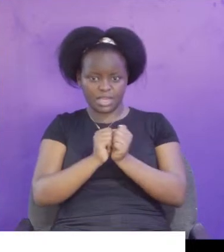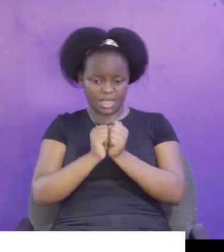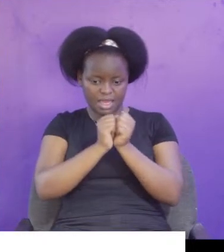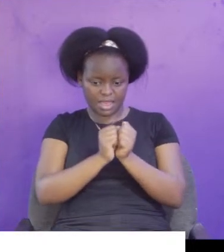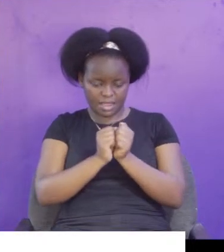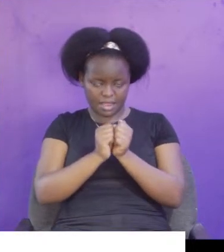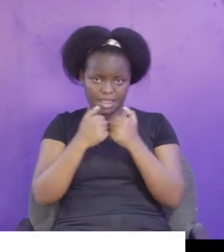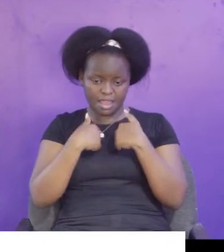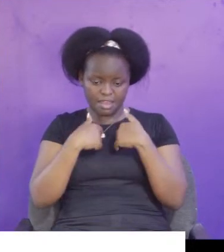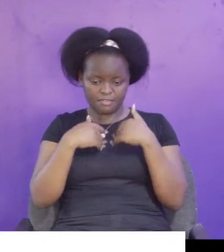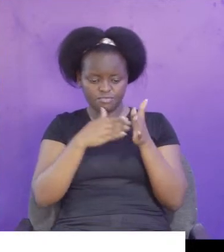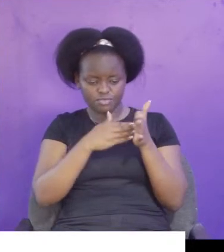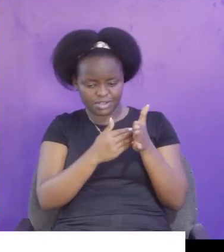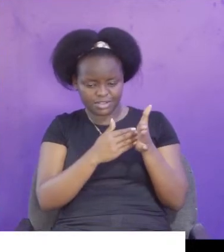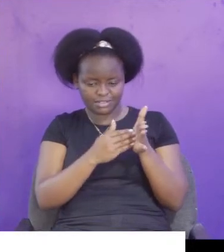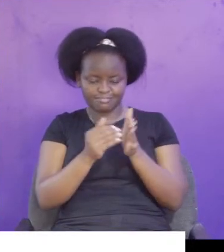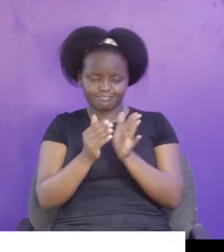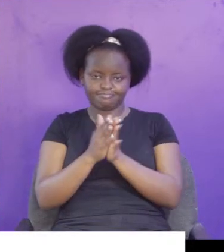and strengths.